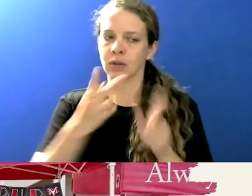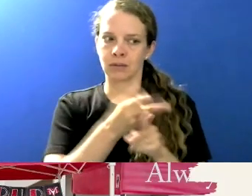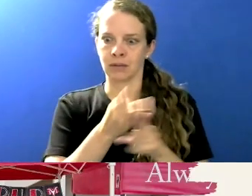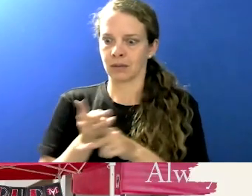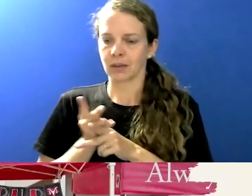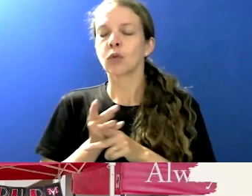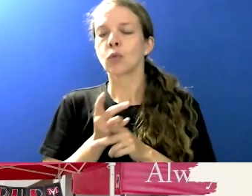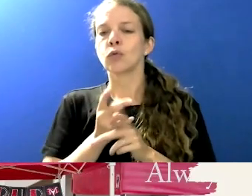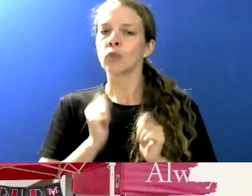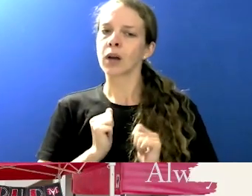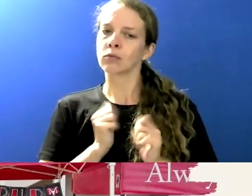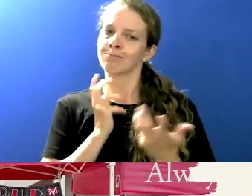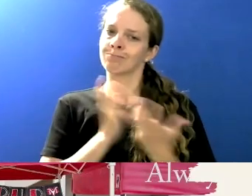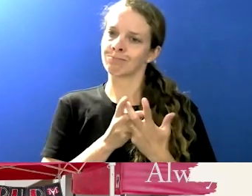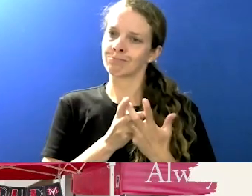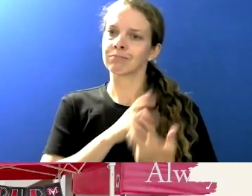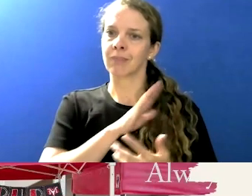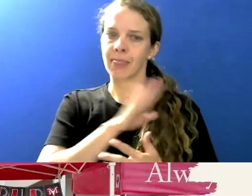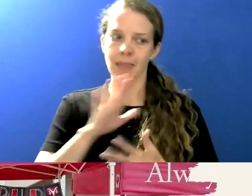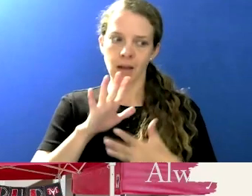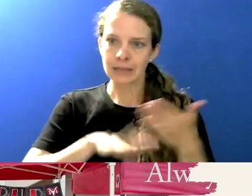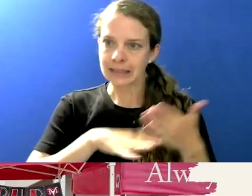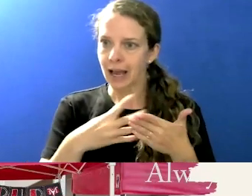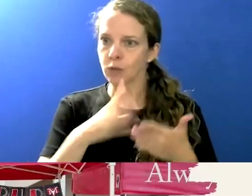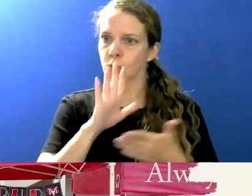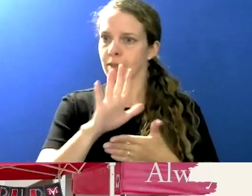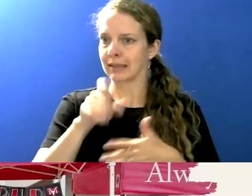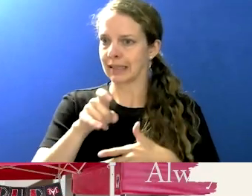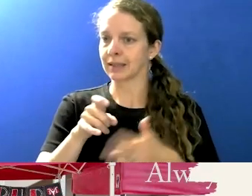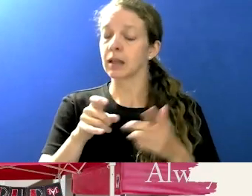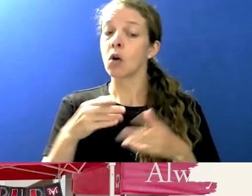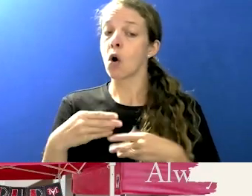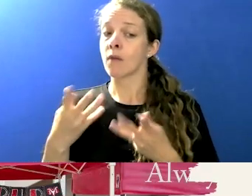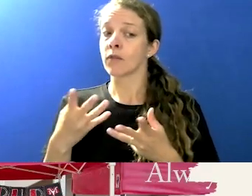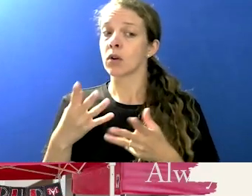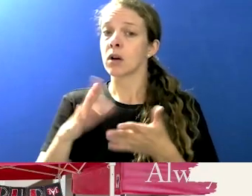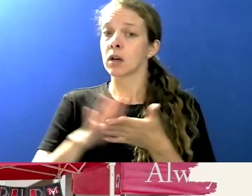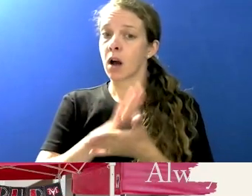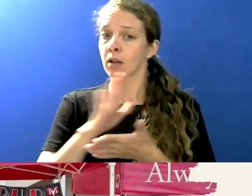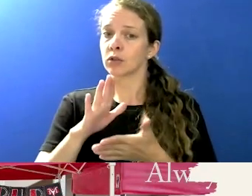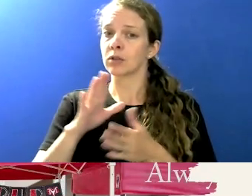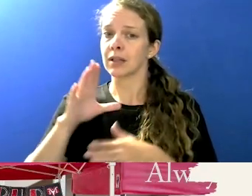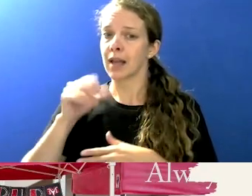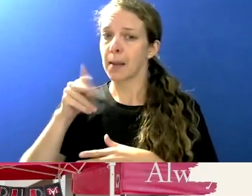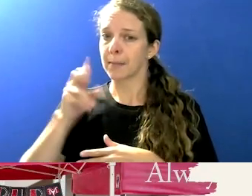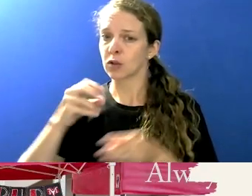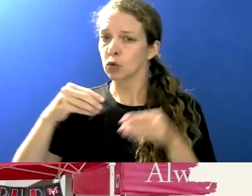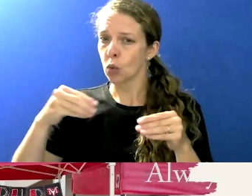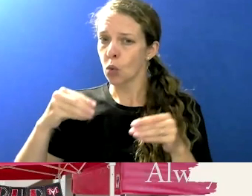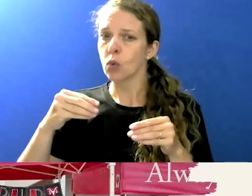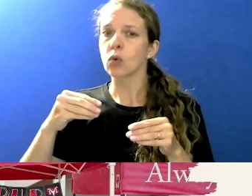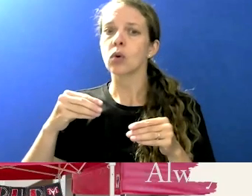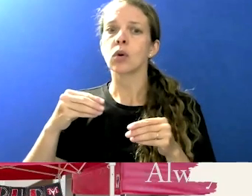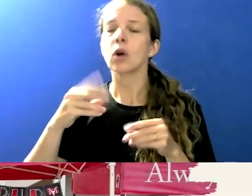to best accommodate to their schedules. We do offer college campus tours. This past year, we went to UC Santa Cruz, which was